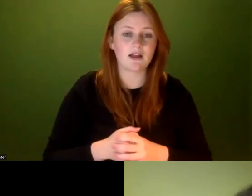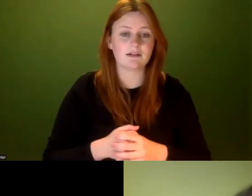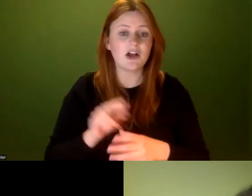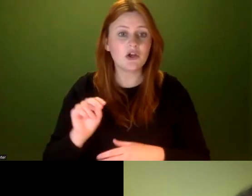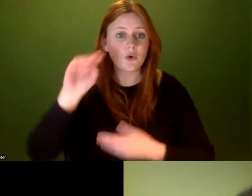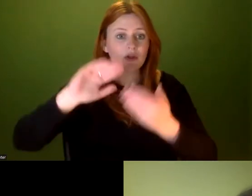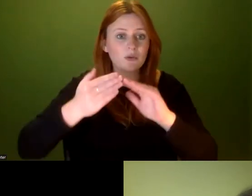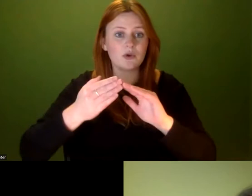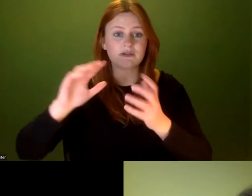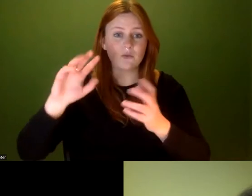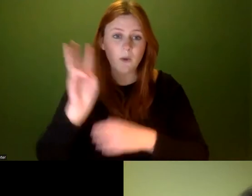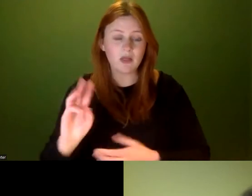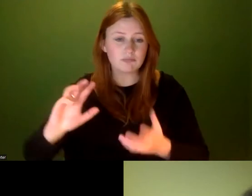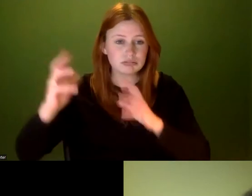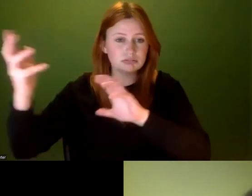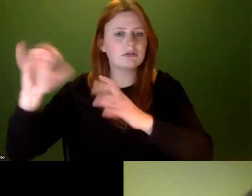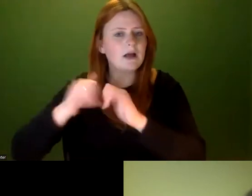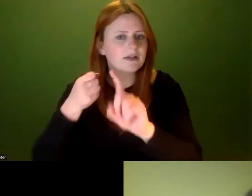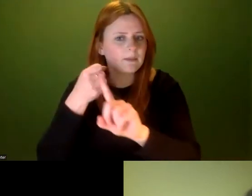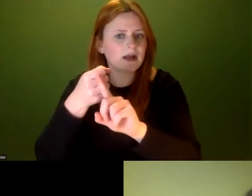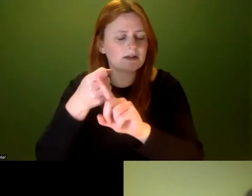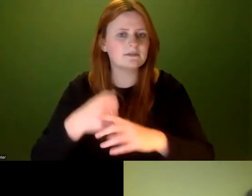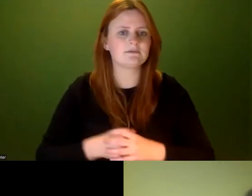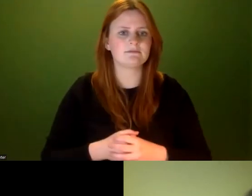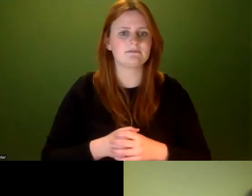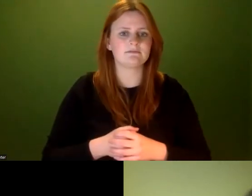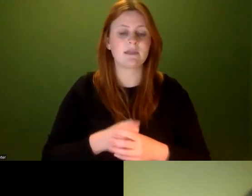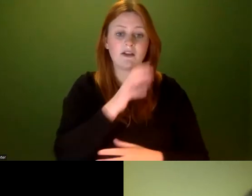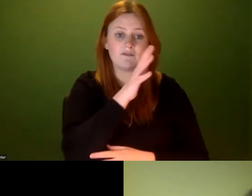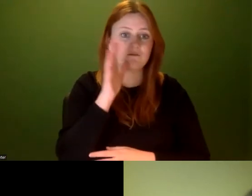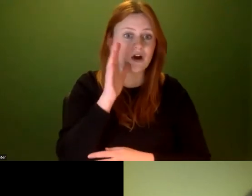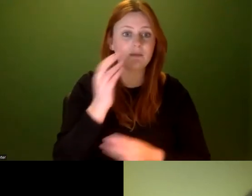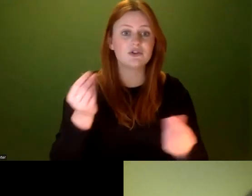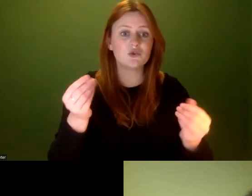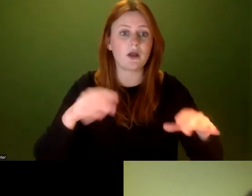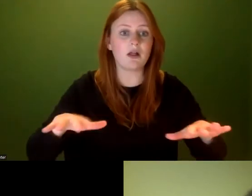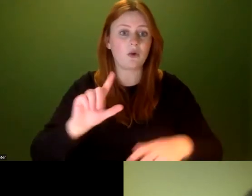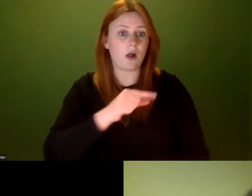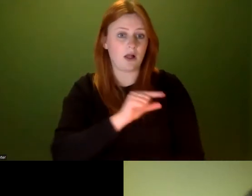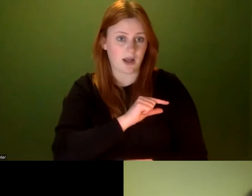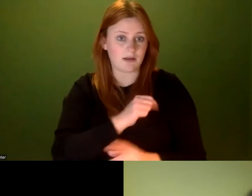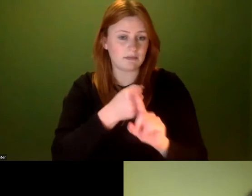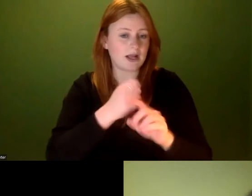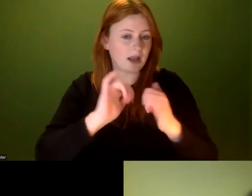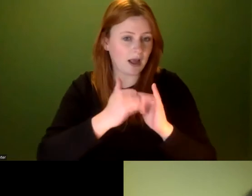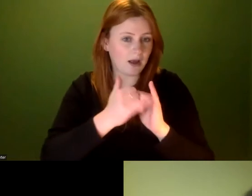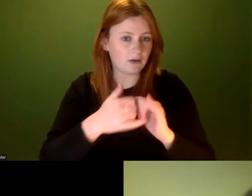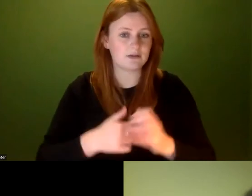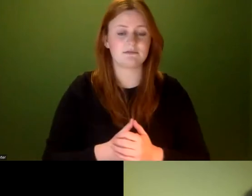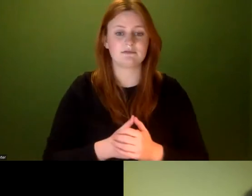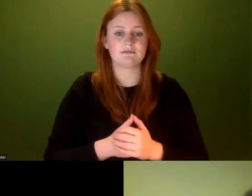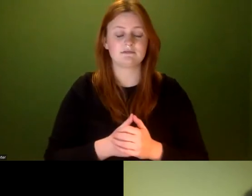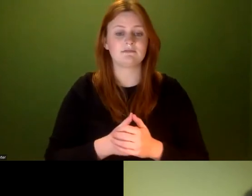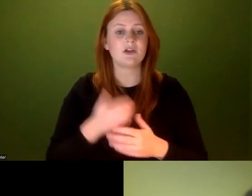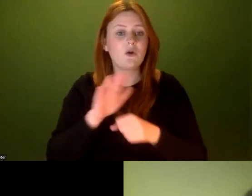communities? What are the impacts of agriculture on soil quality? And what of the possibilities inherent in localized textile